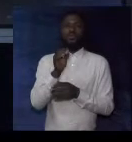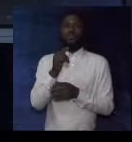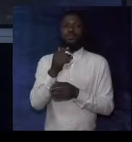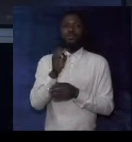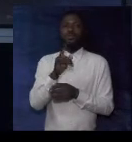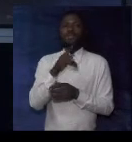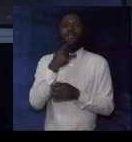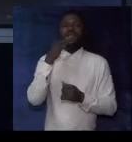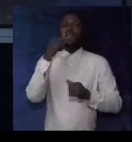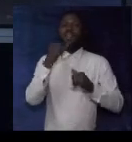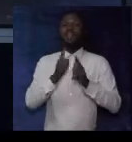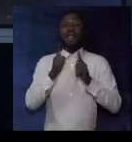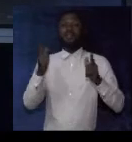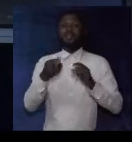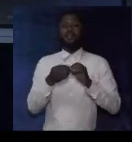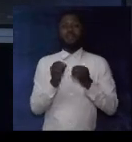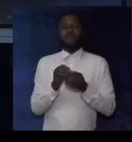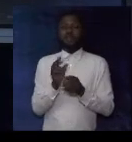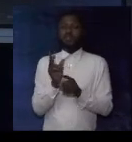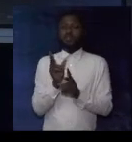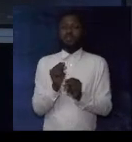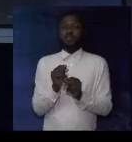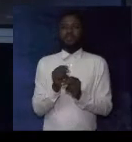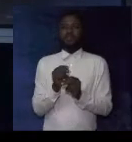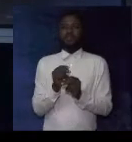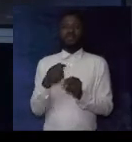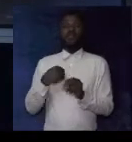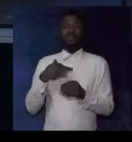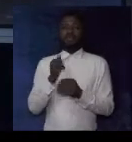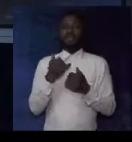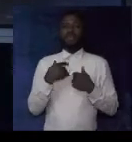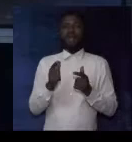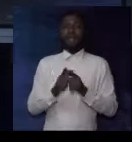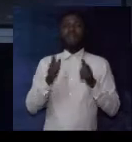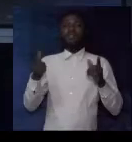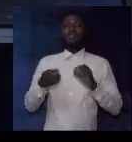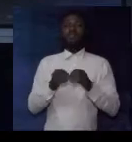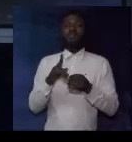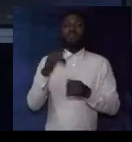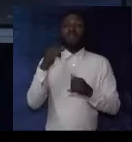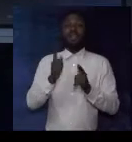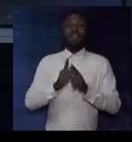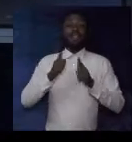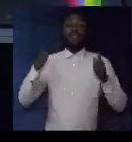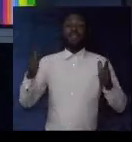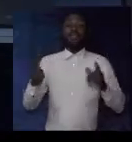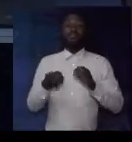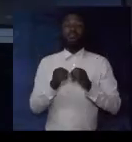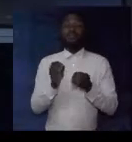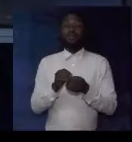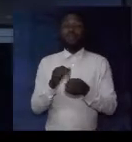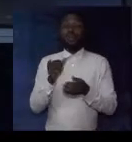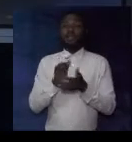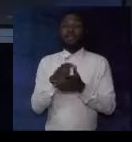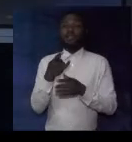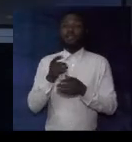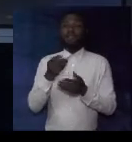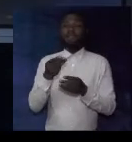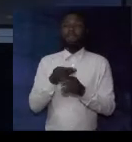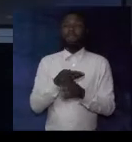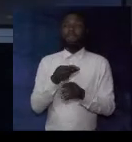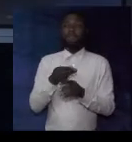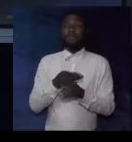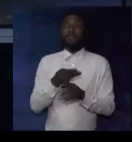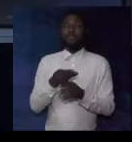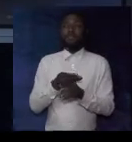So is the googol the largest number? Well, no. You still have a larger number, and the largest number that mathematicians